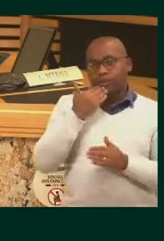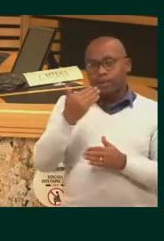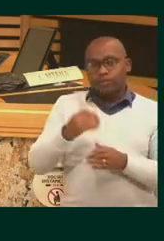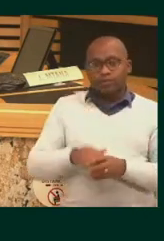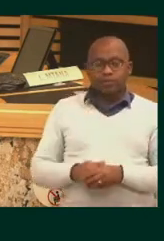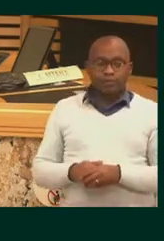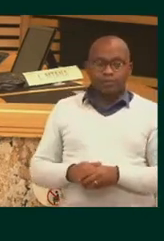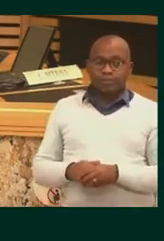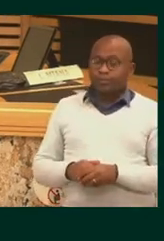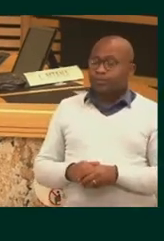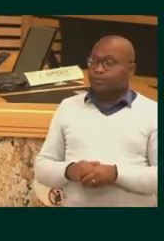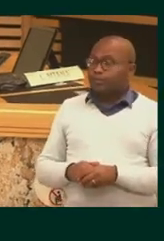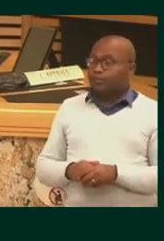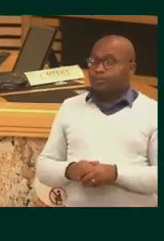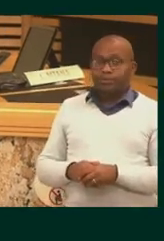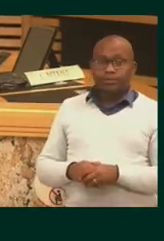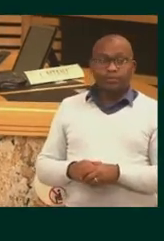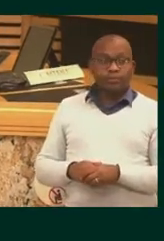you honorable